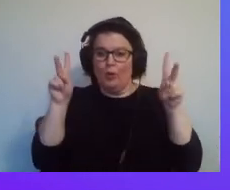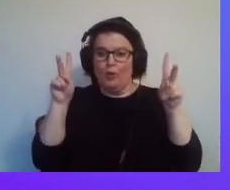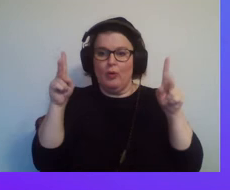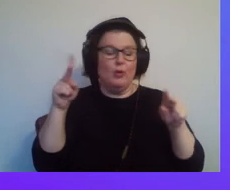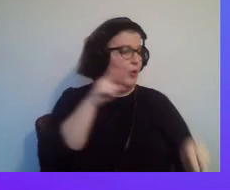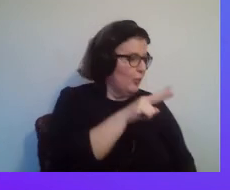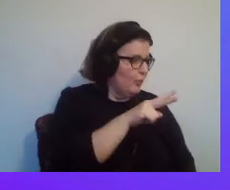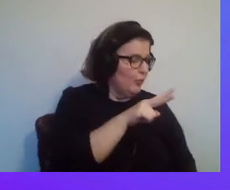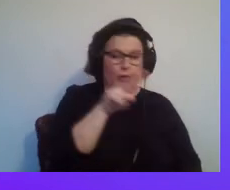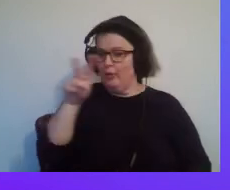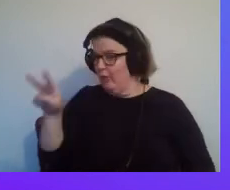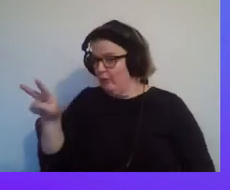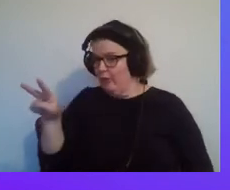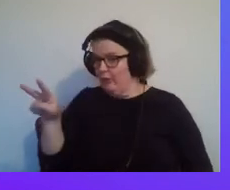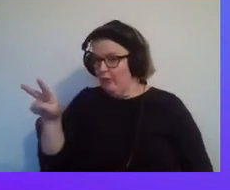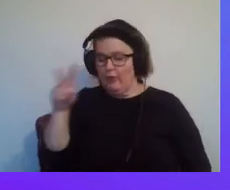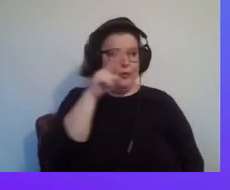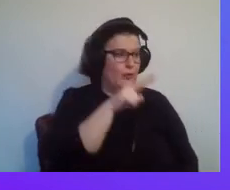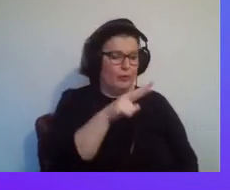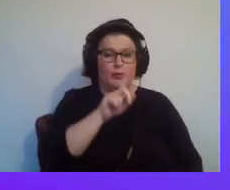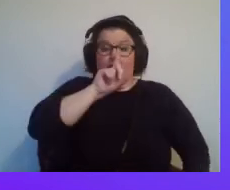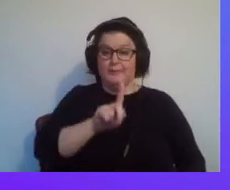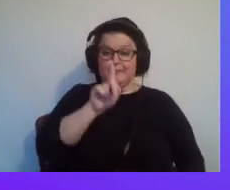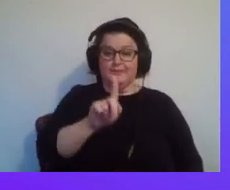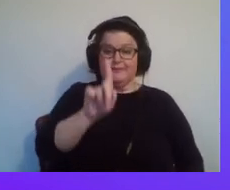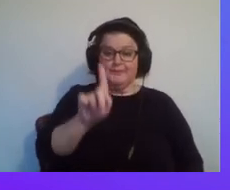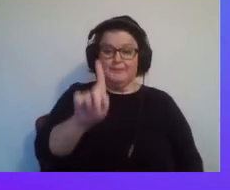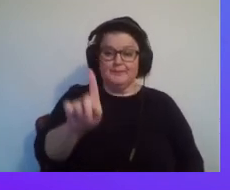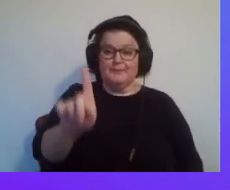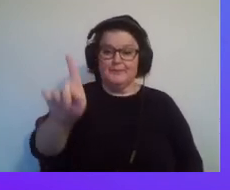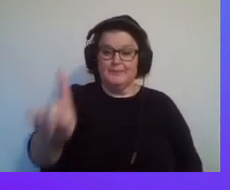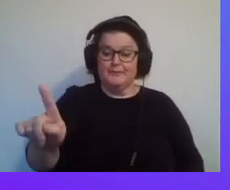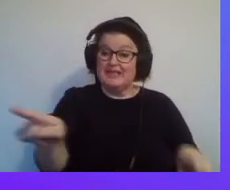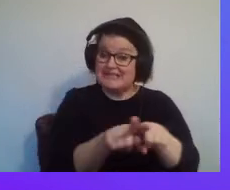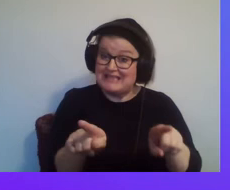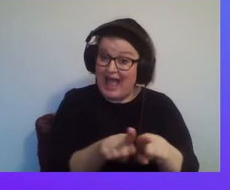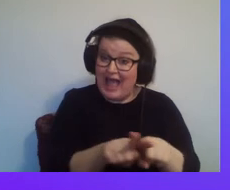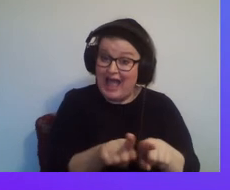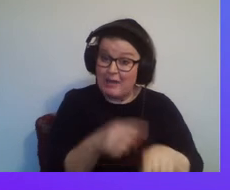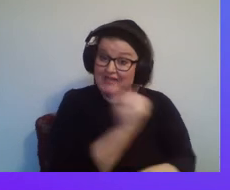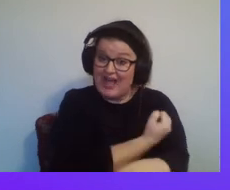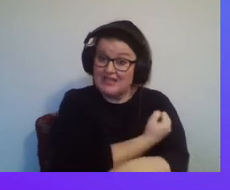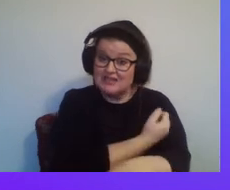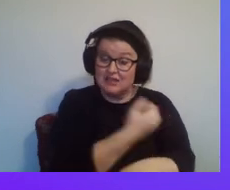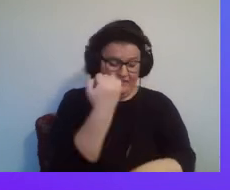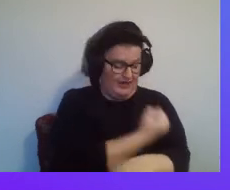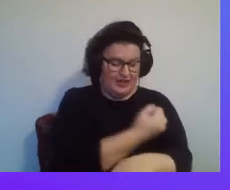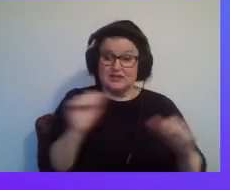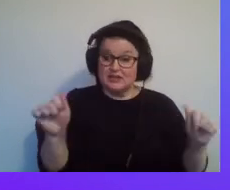in, Dr. Abrams. And that is that